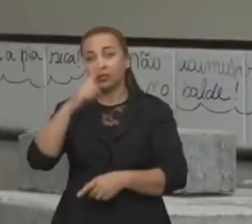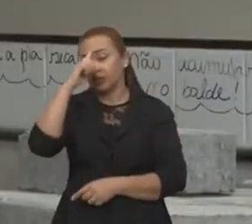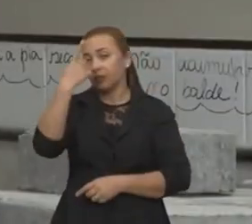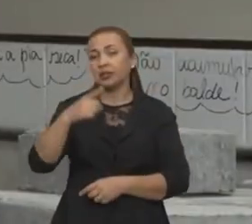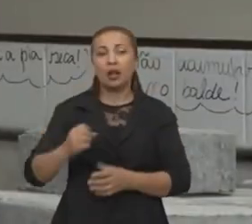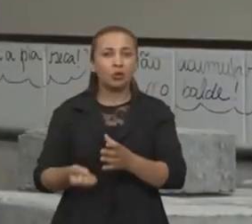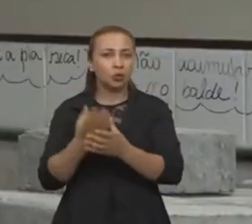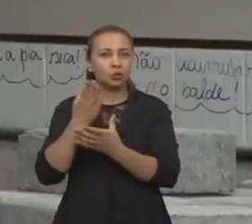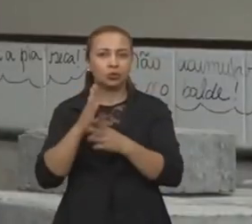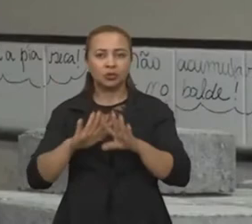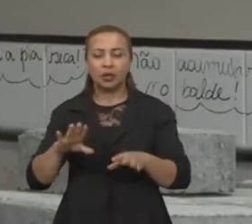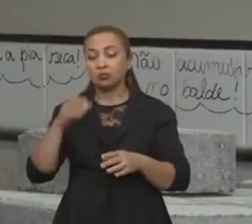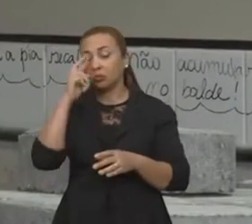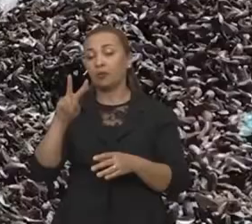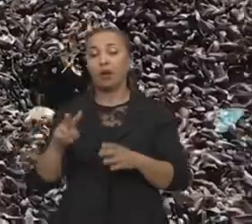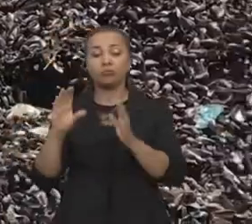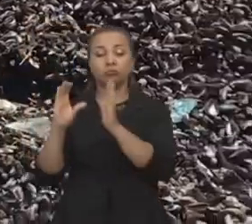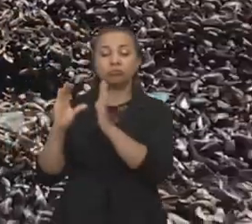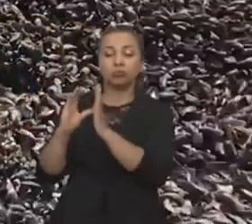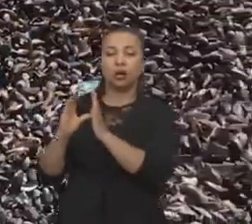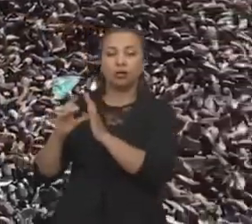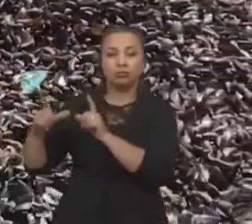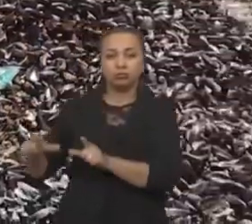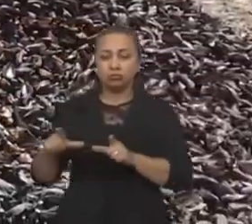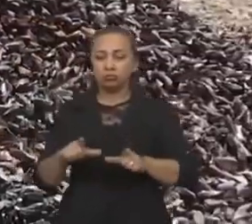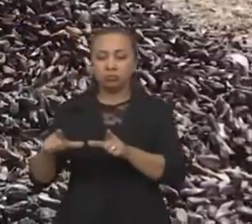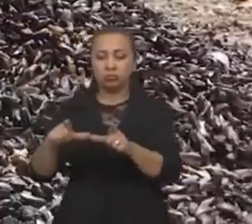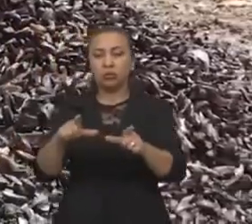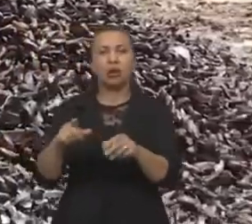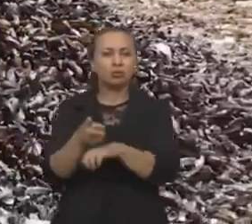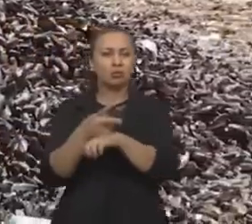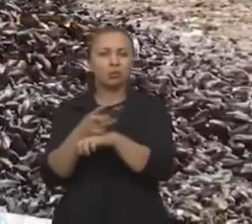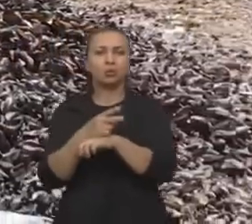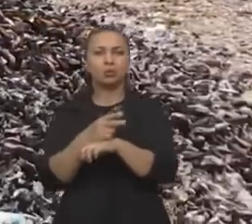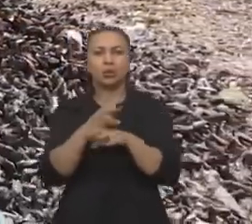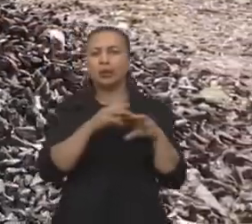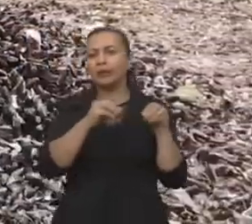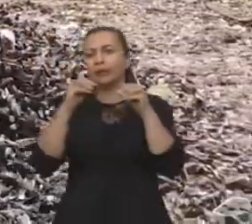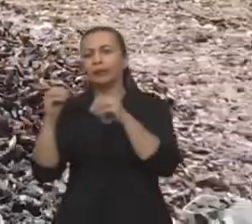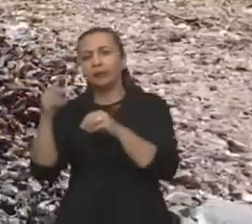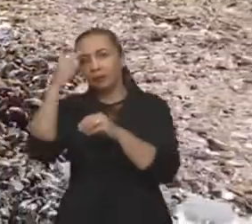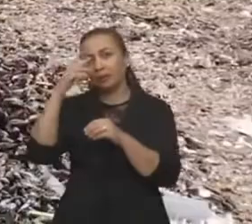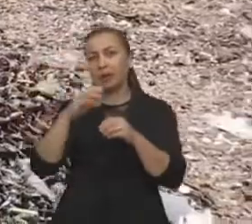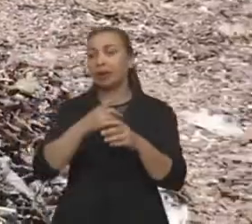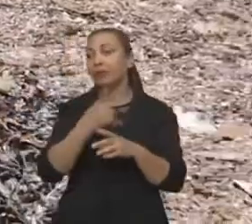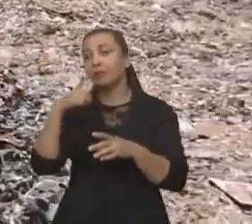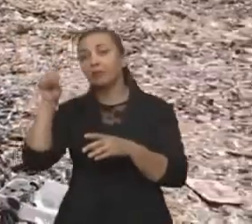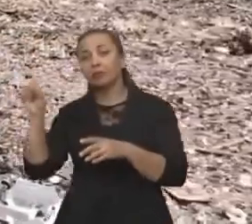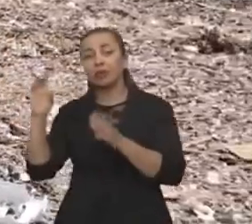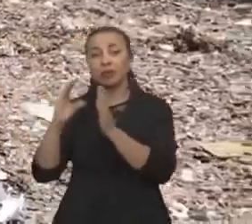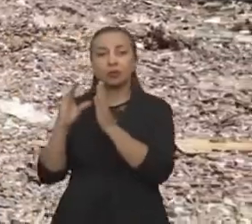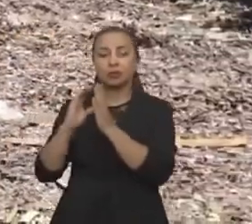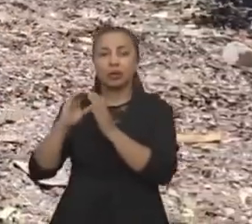The idea was that we were in the community. And then, we started looking for alternatives to bring this material out